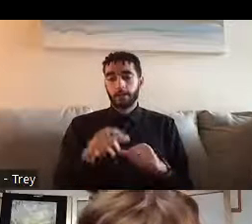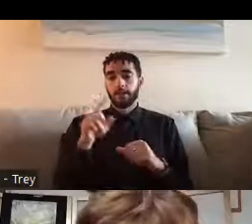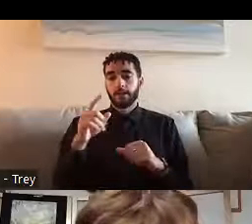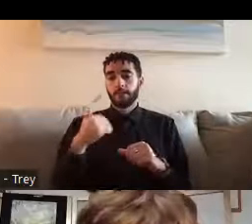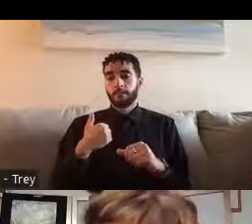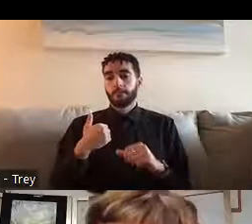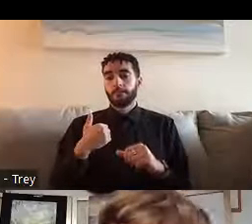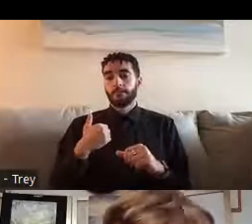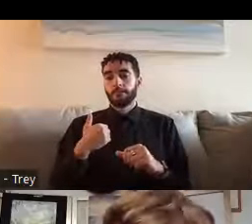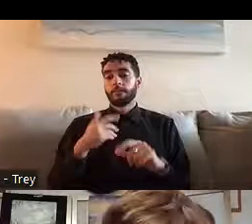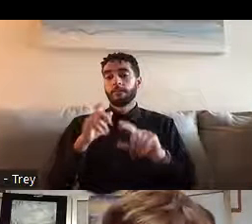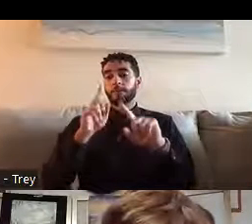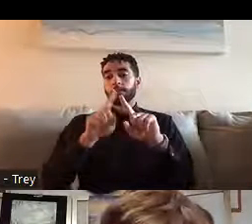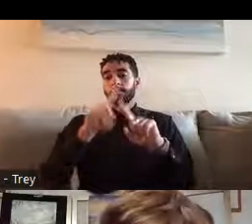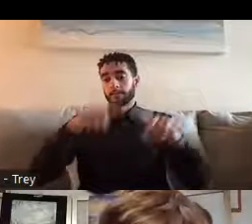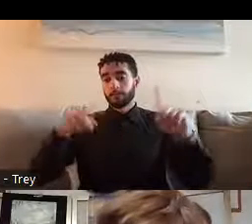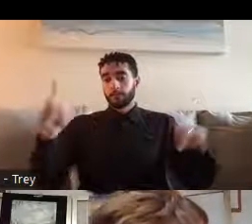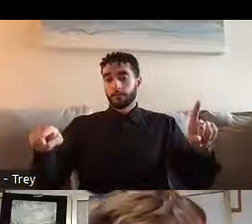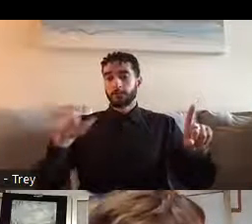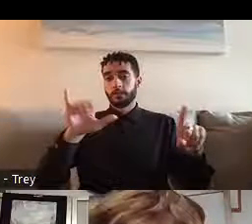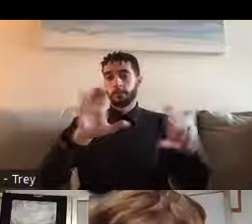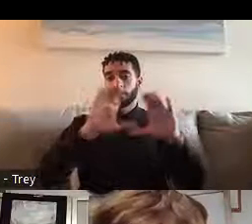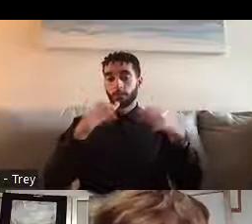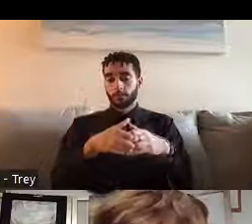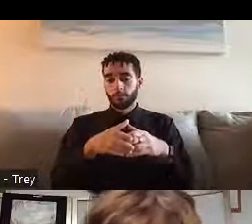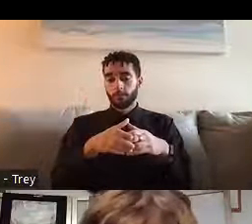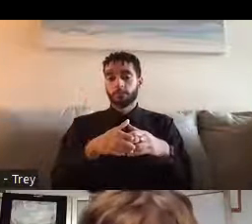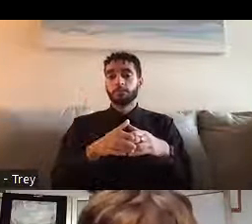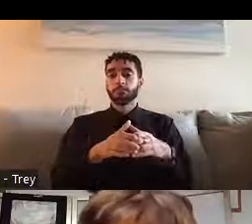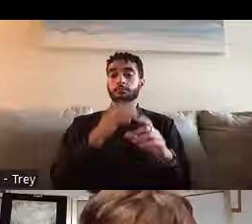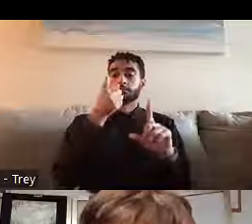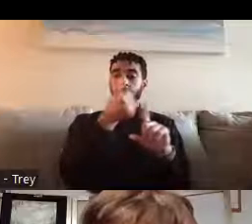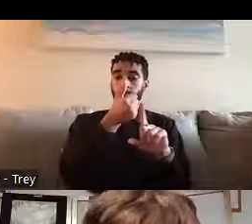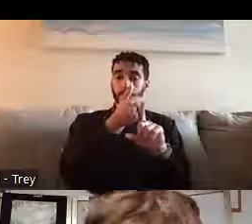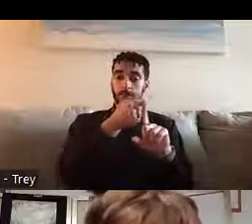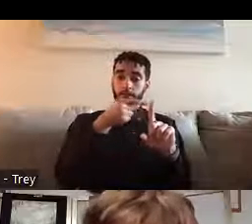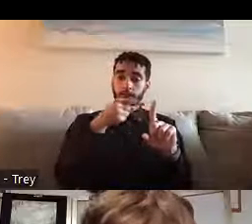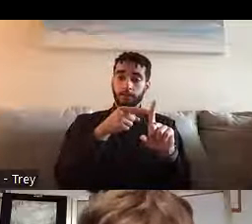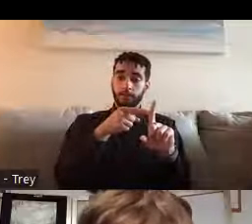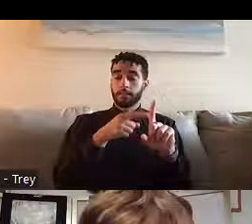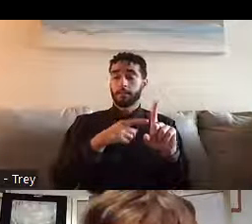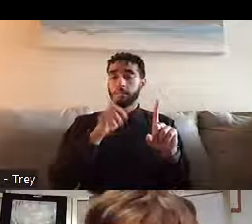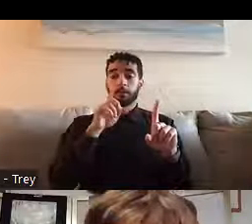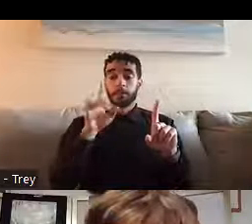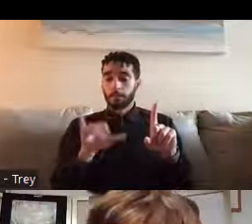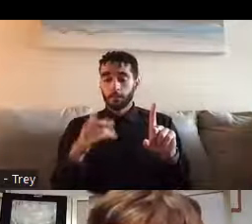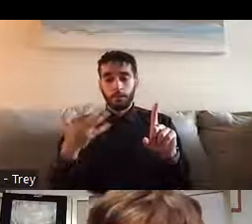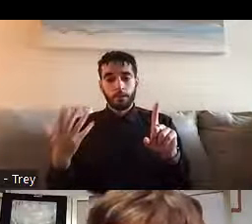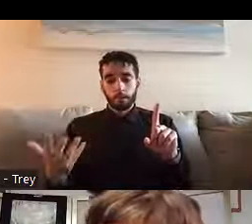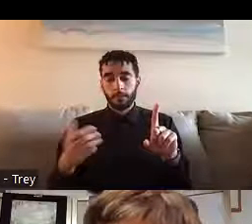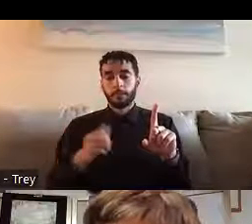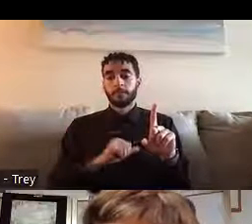diverse groups. The chapters go into the patient, how the patients present in different ways based upon their